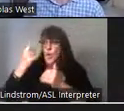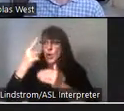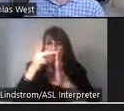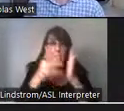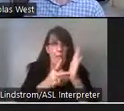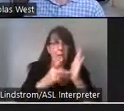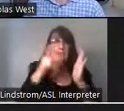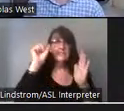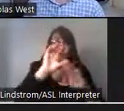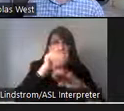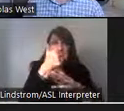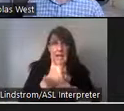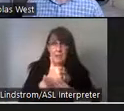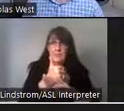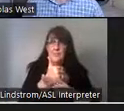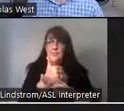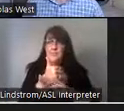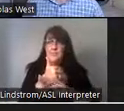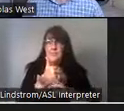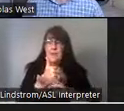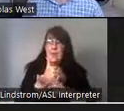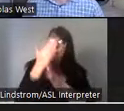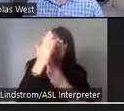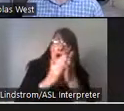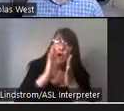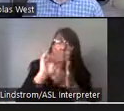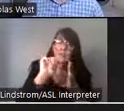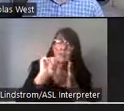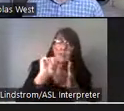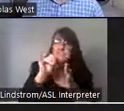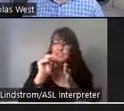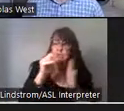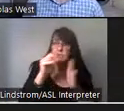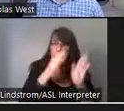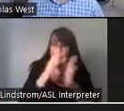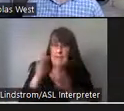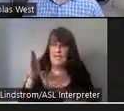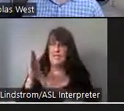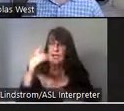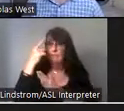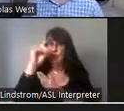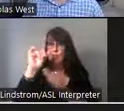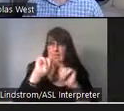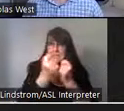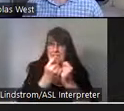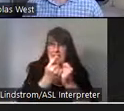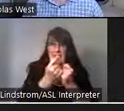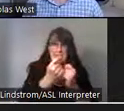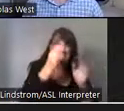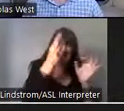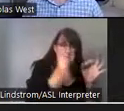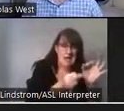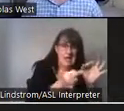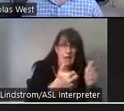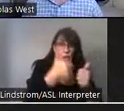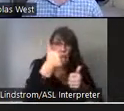put in place is as part of your acquisition planning, for the team to consciously decide which